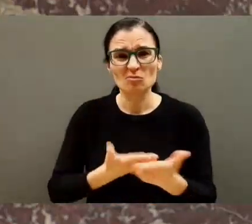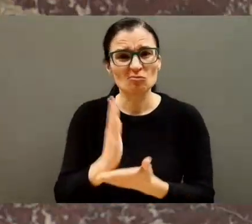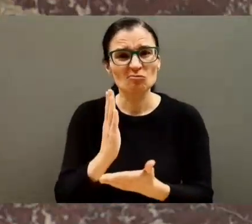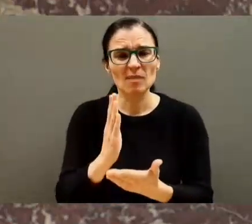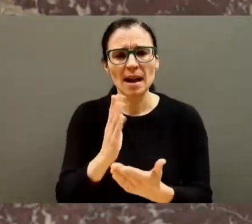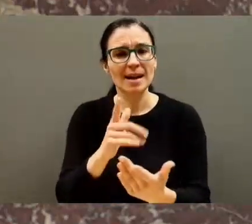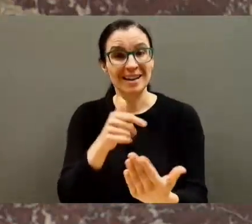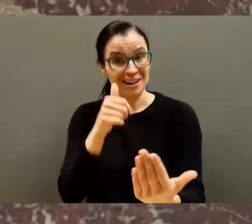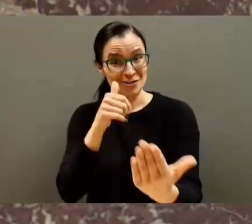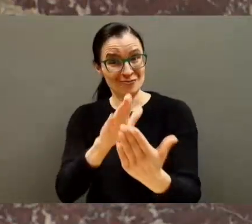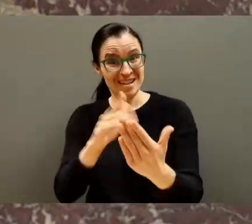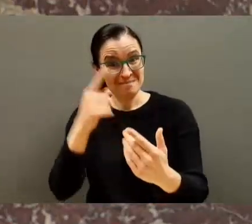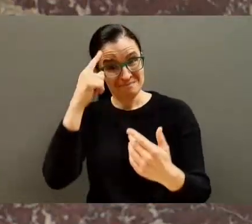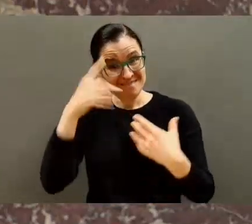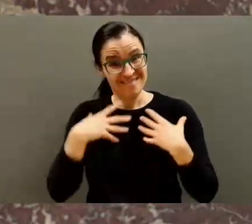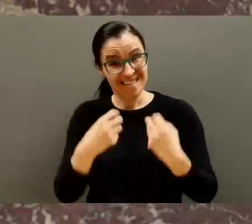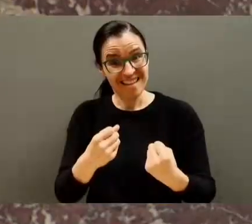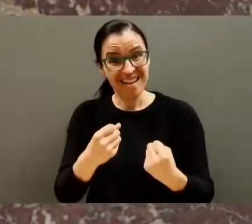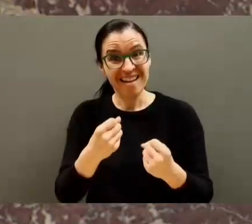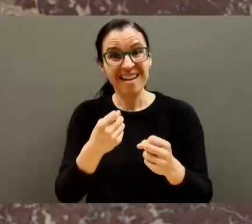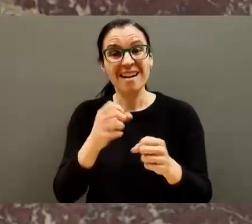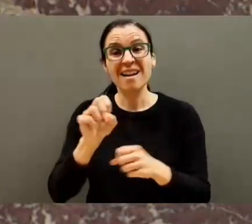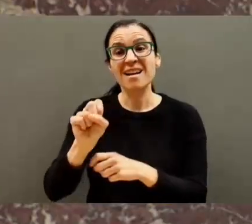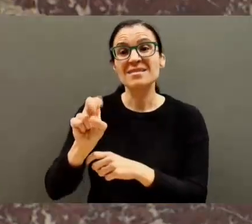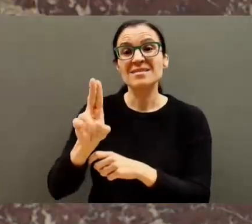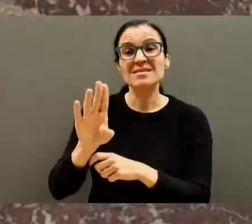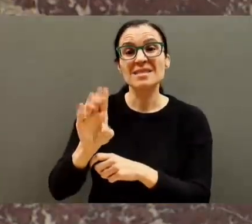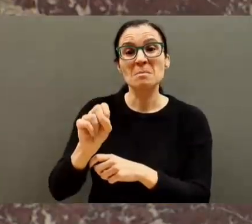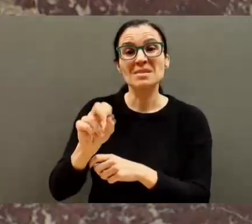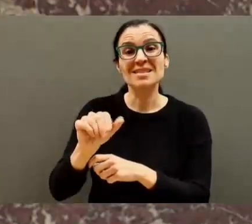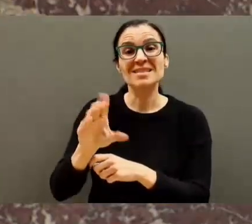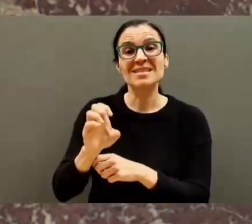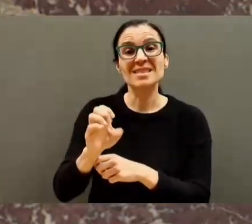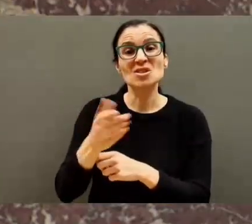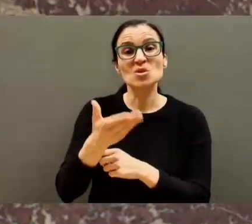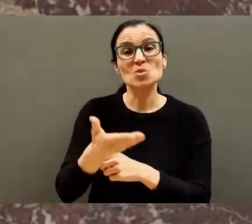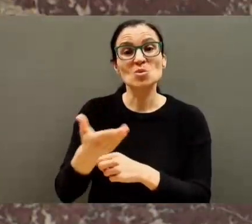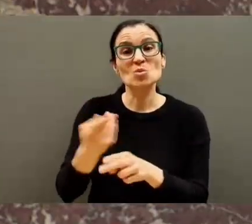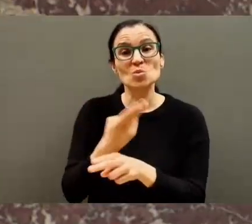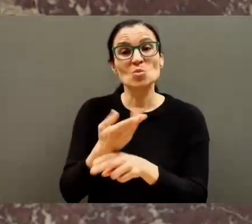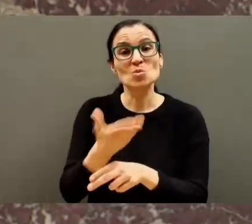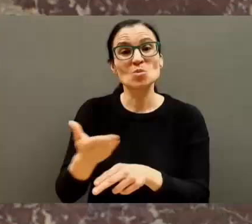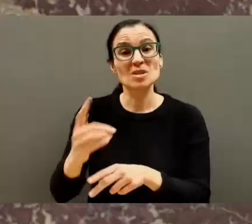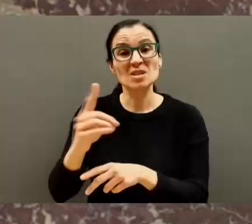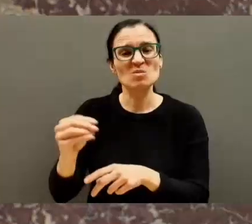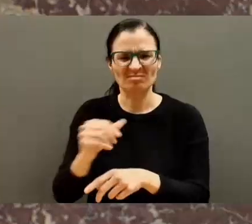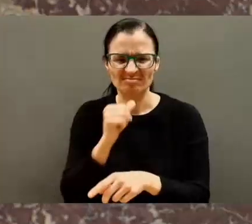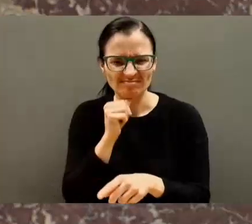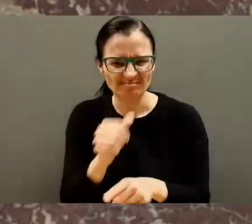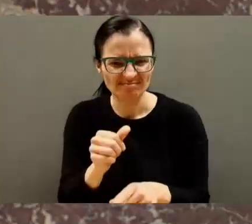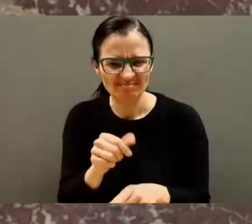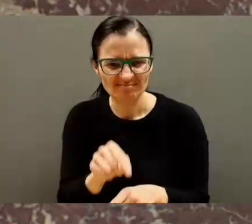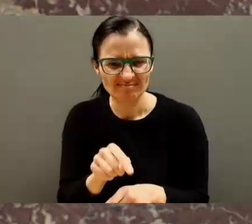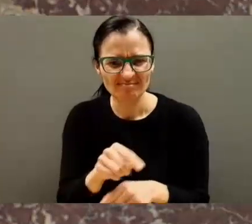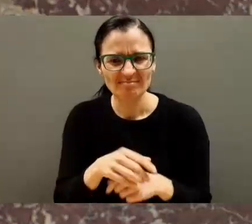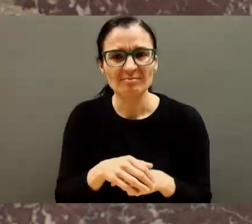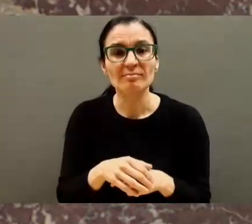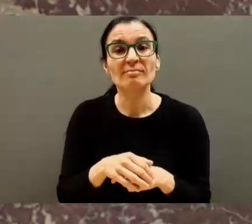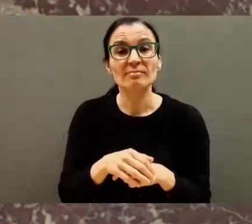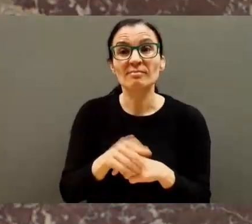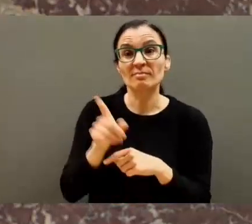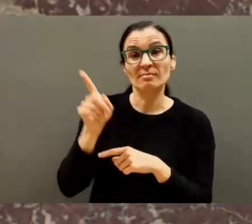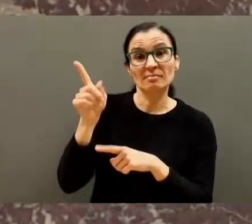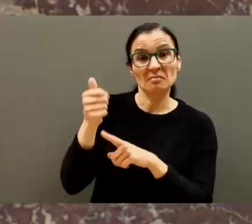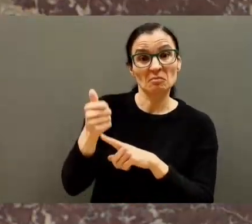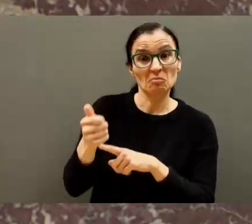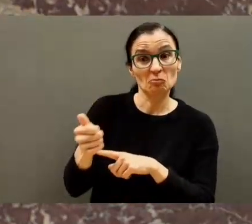to at last overhaul the Act. So far, we haven't heard a plan for what this process will look like. Through you, Honourable Speaker, to the Premier, when you committed to